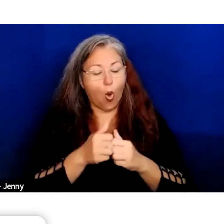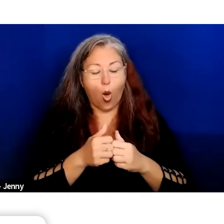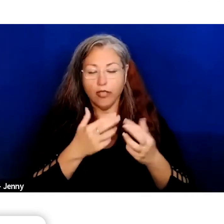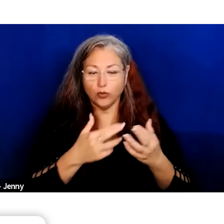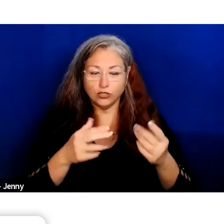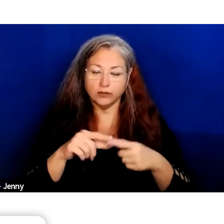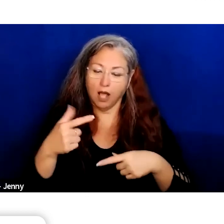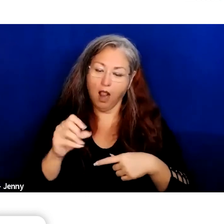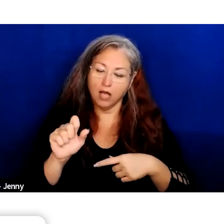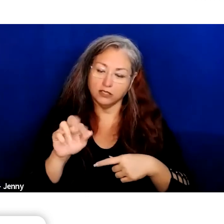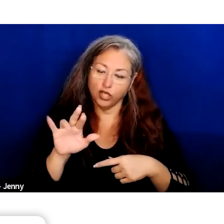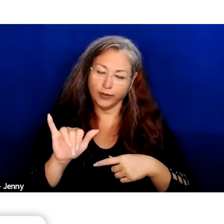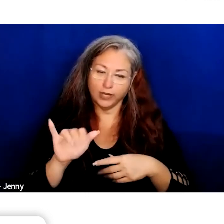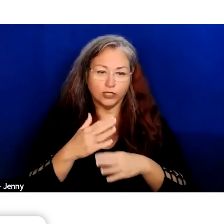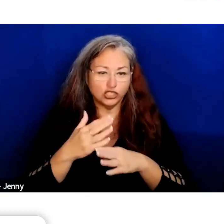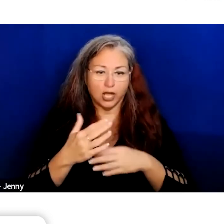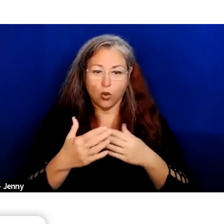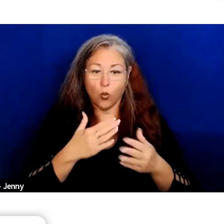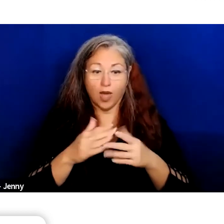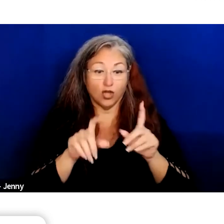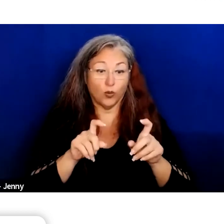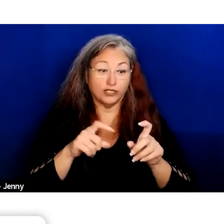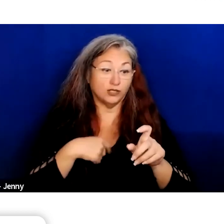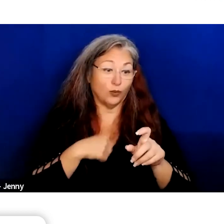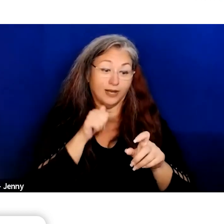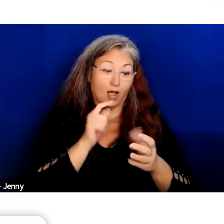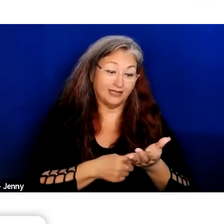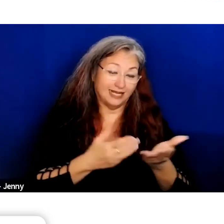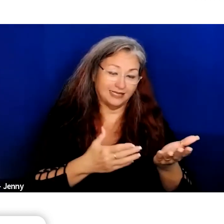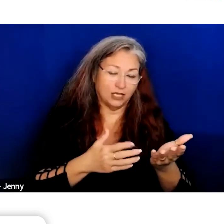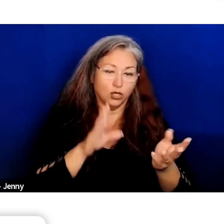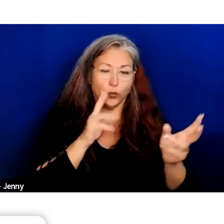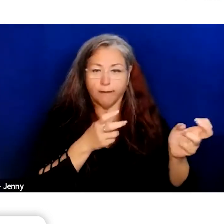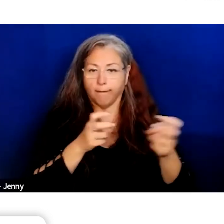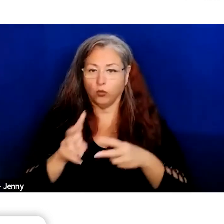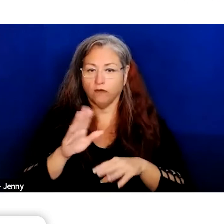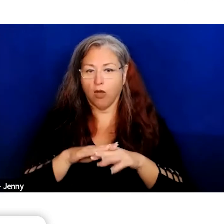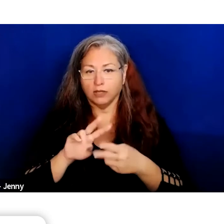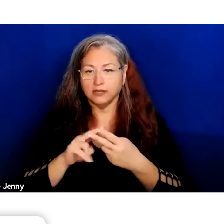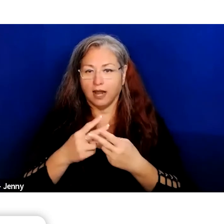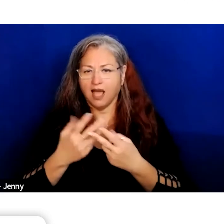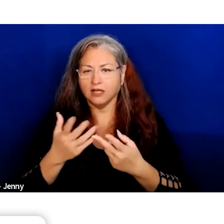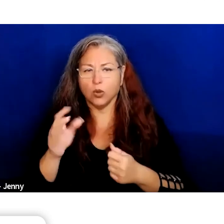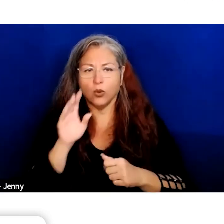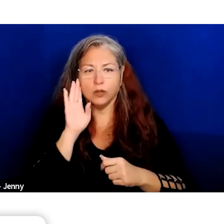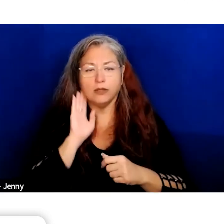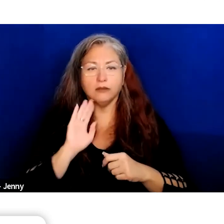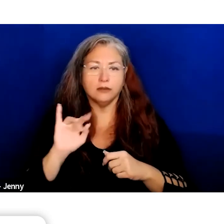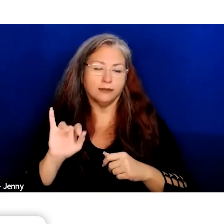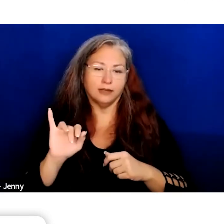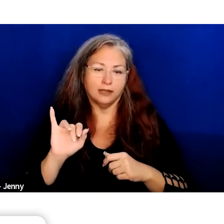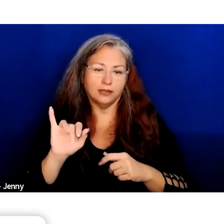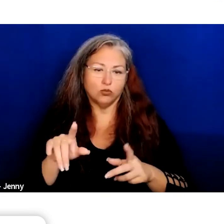glossary, any questions that we don't get to, we'll move that all to Slack. So that's,